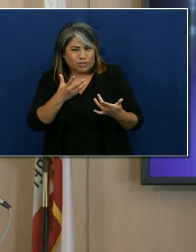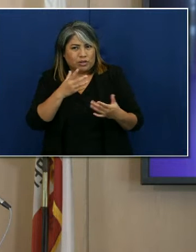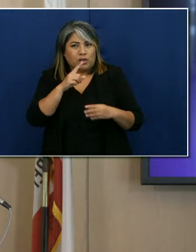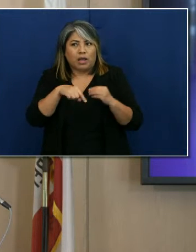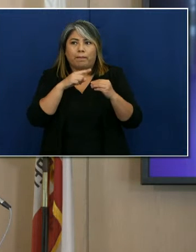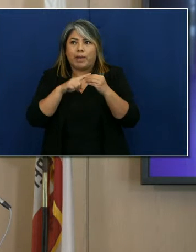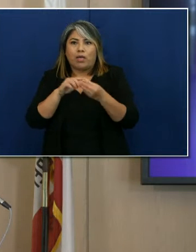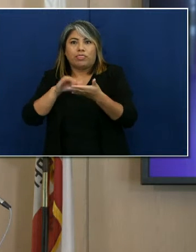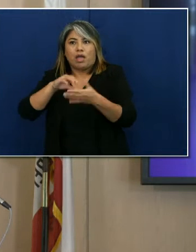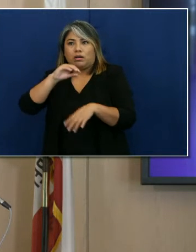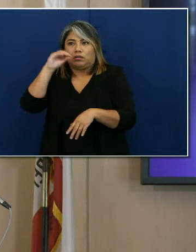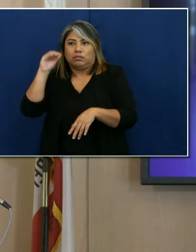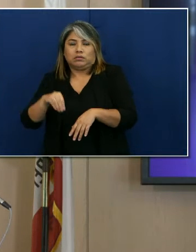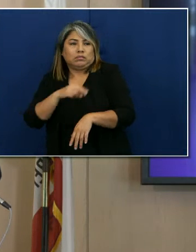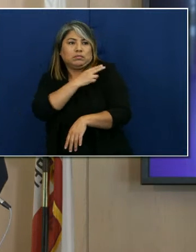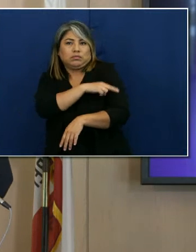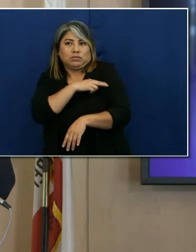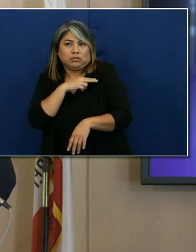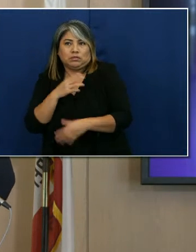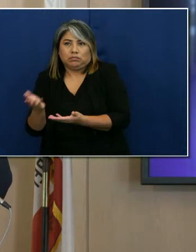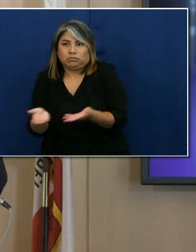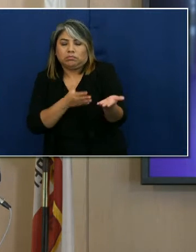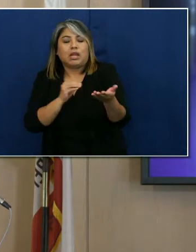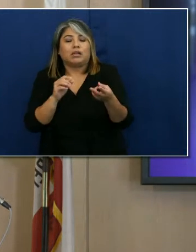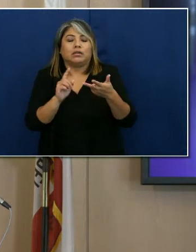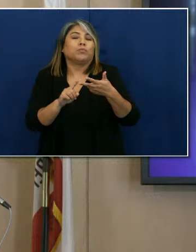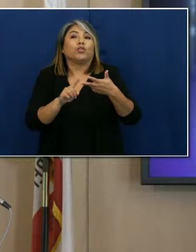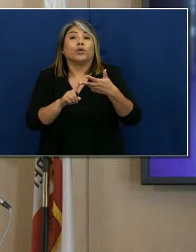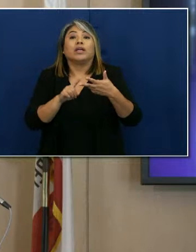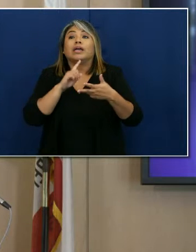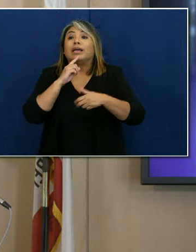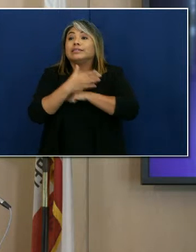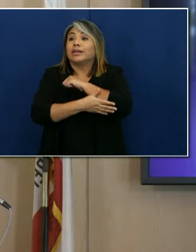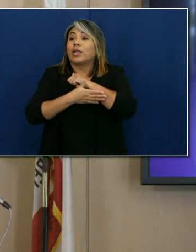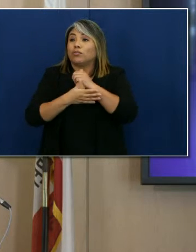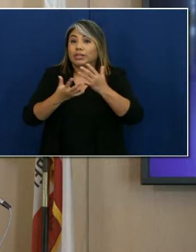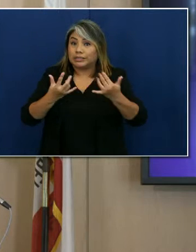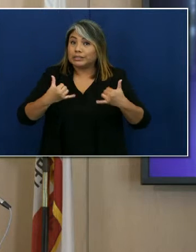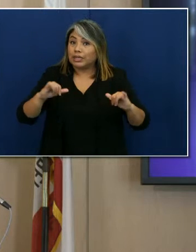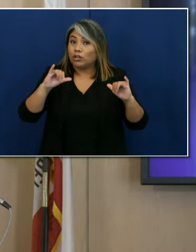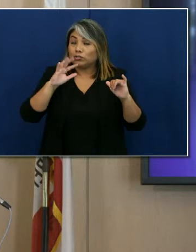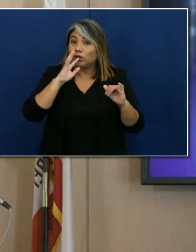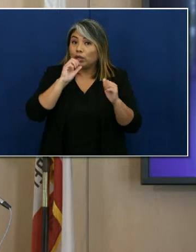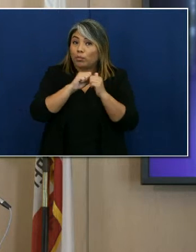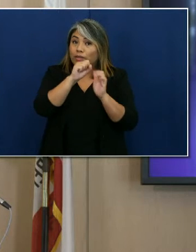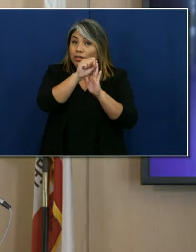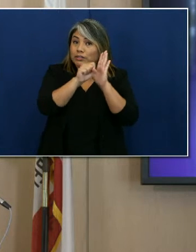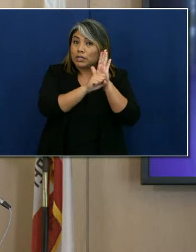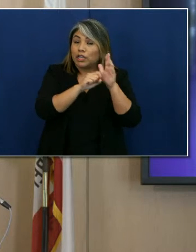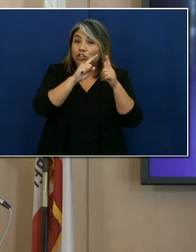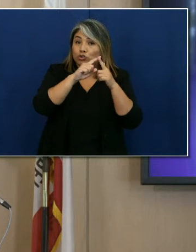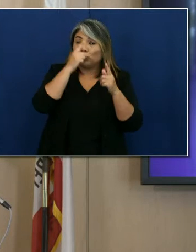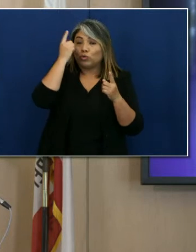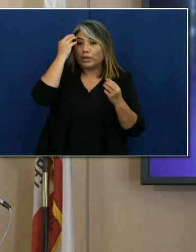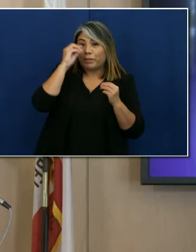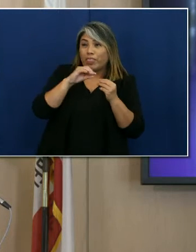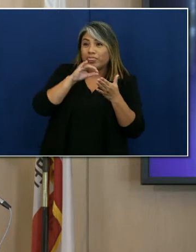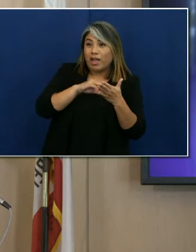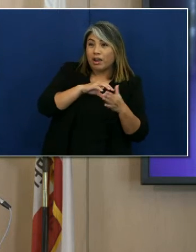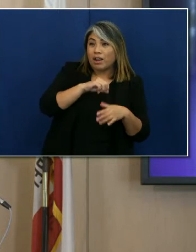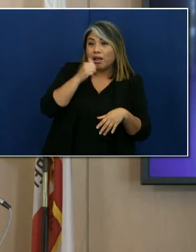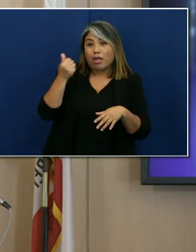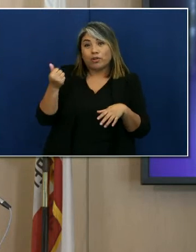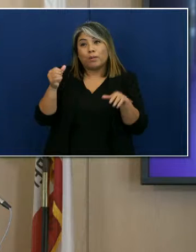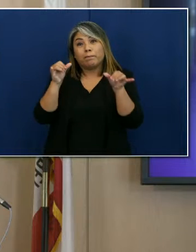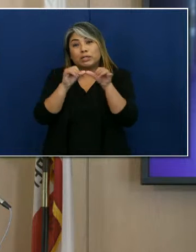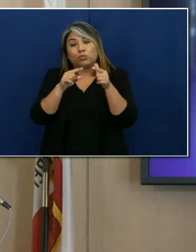of hospitalizations? And number three, is the county still talking with the state to consider this and other metrics